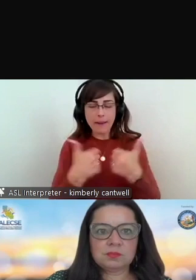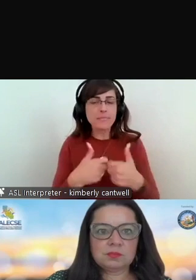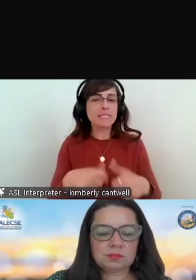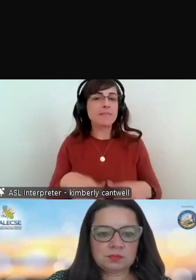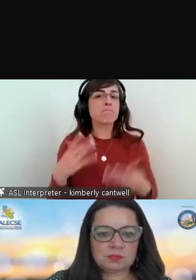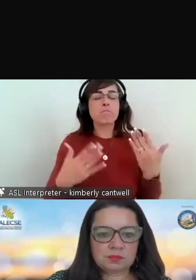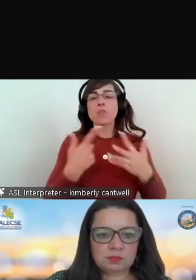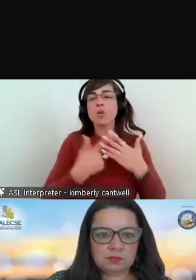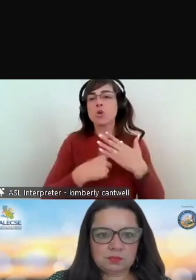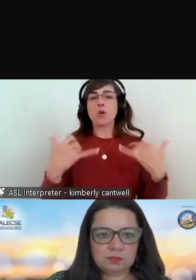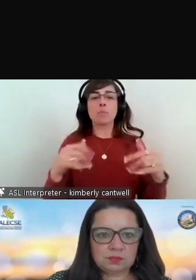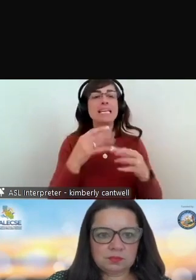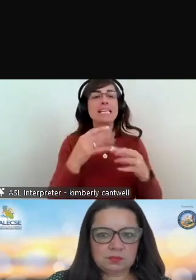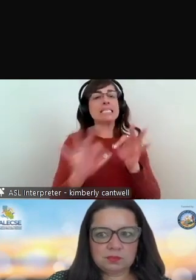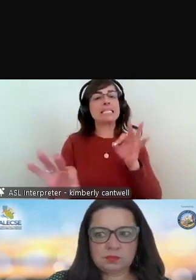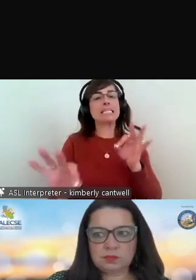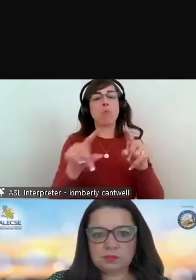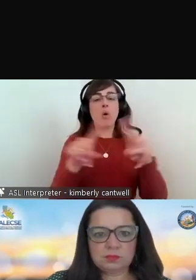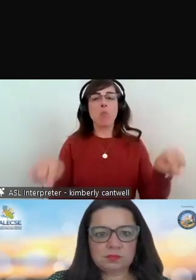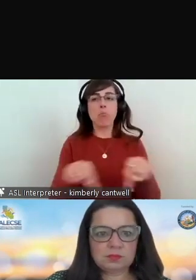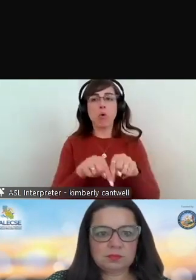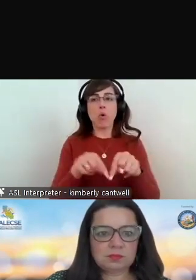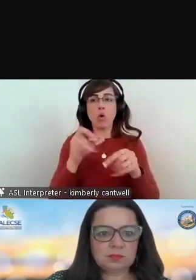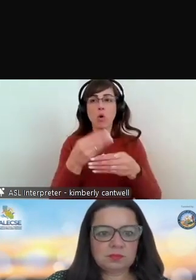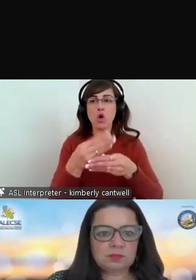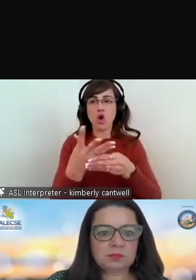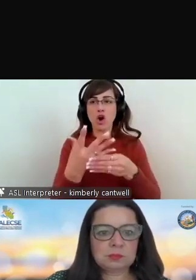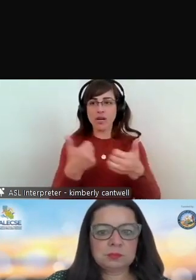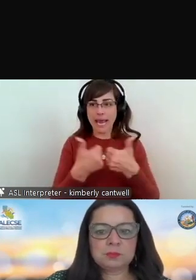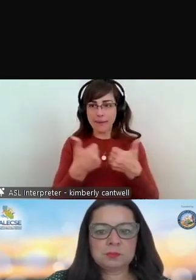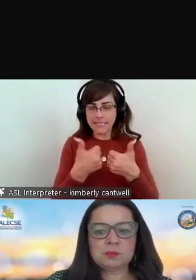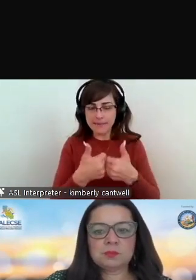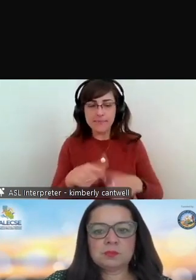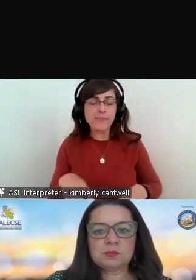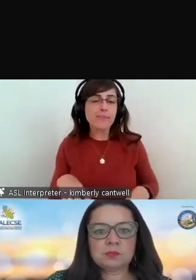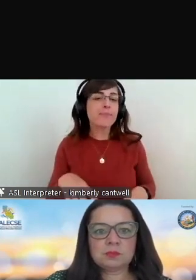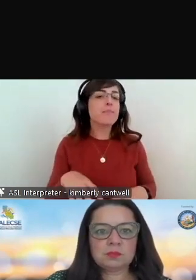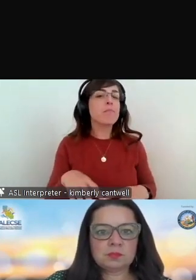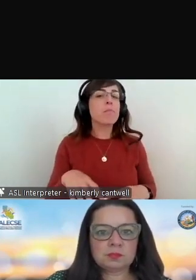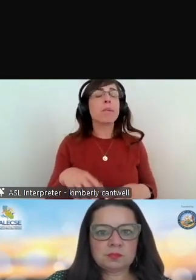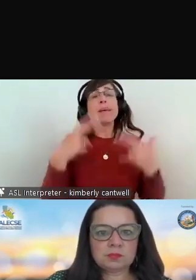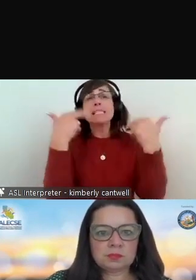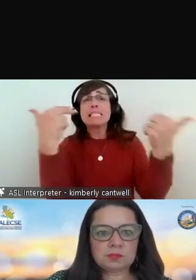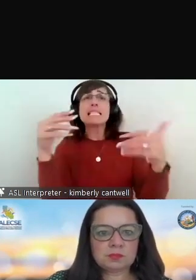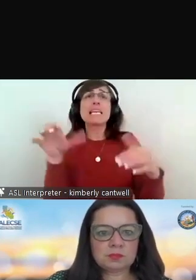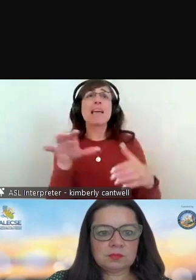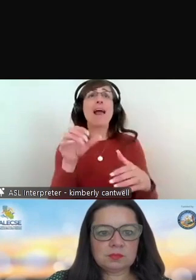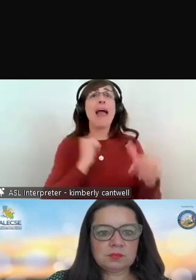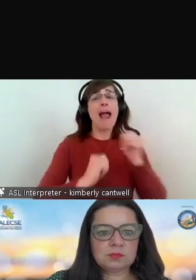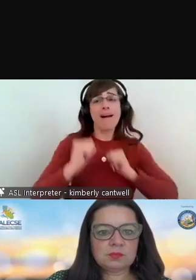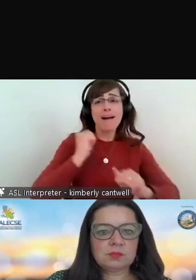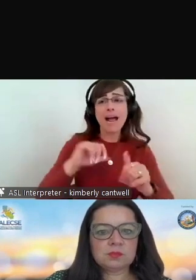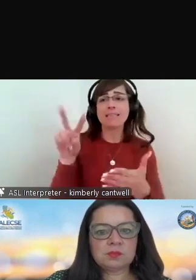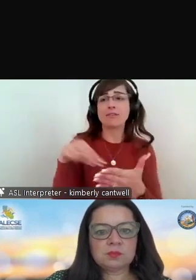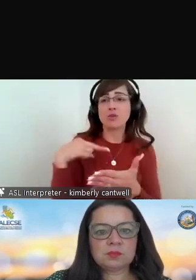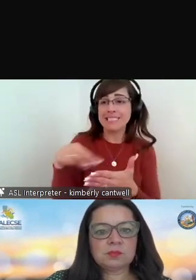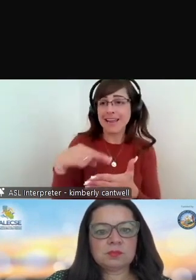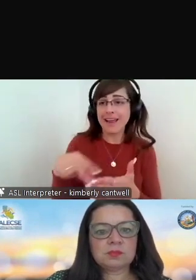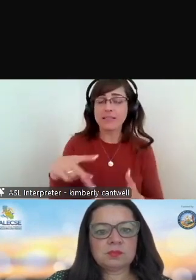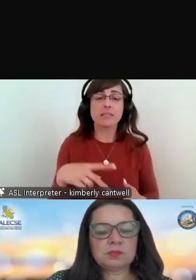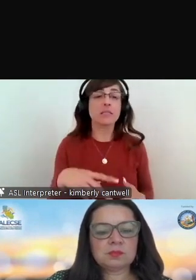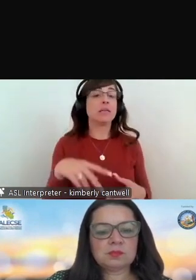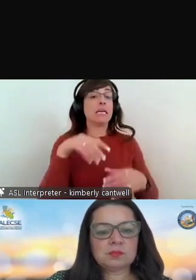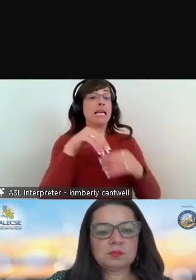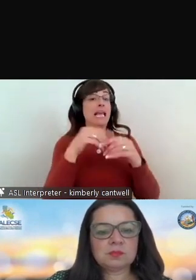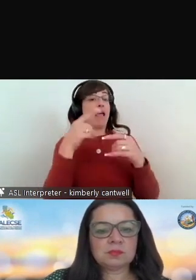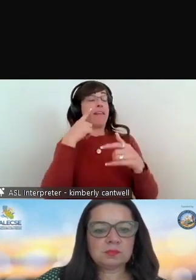even start to play some simple board games or card games. They'll sing, act, or dance for you. In